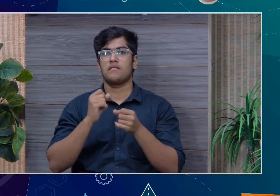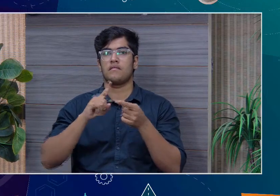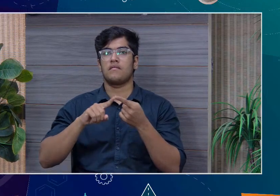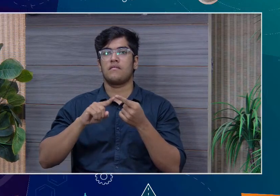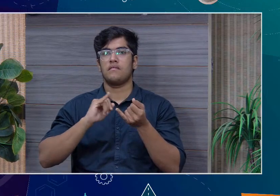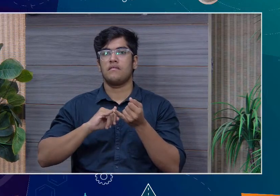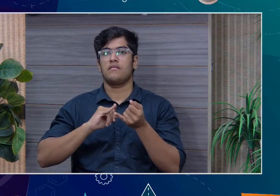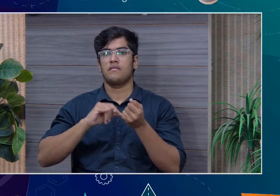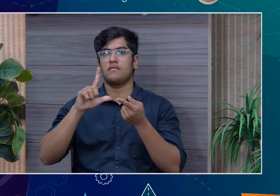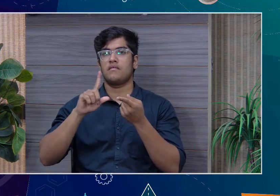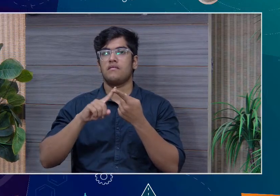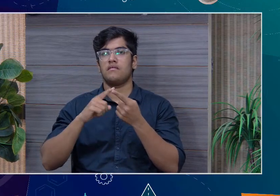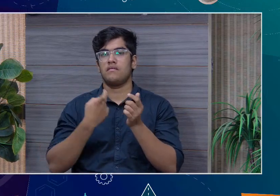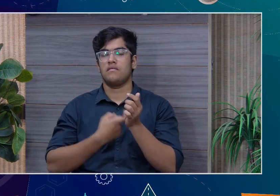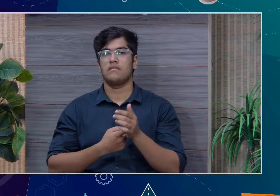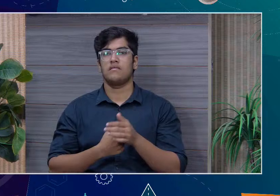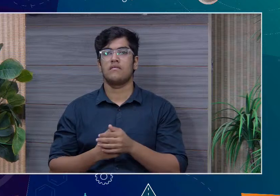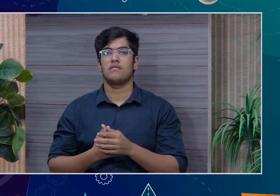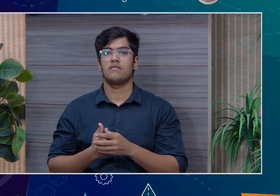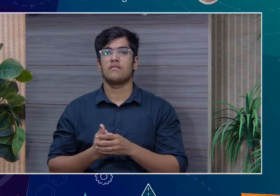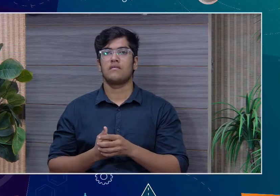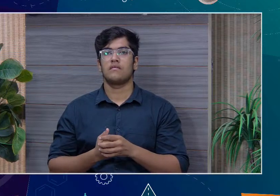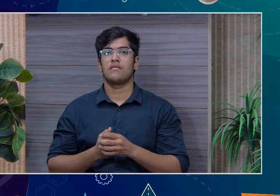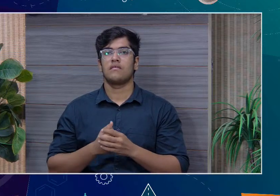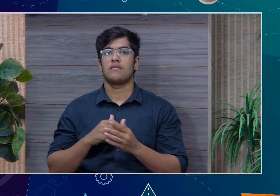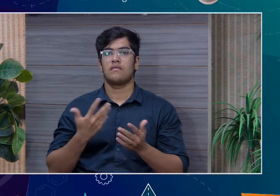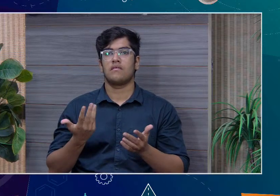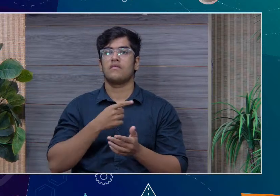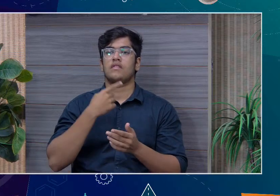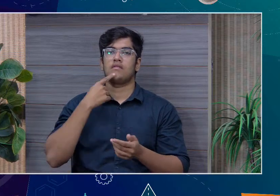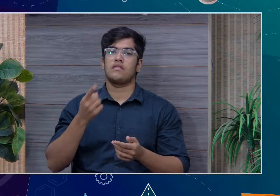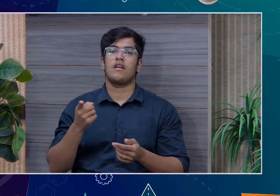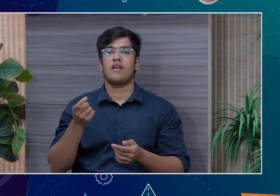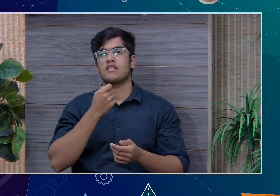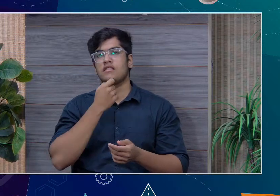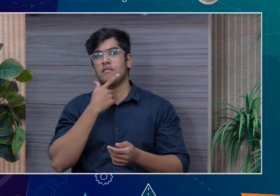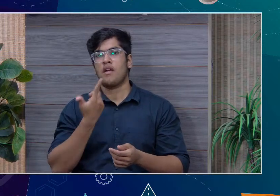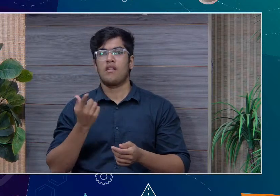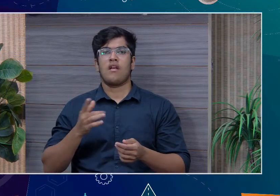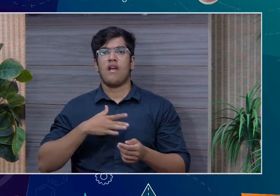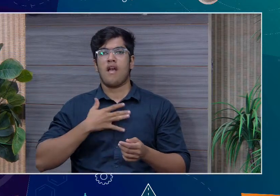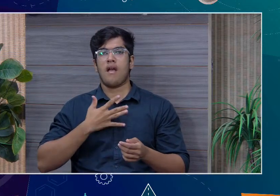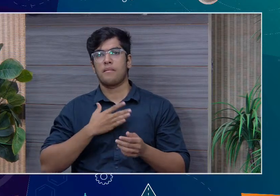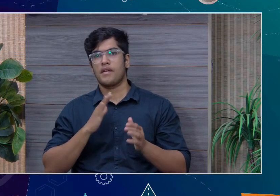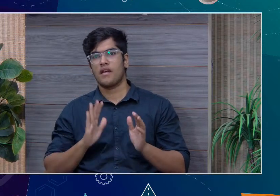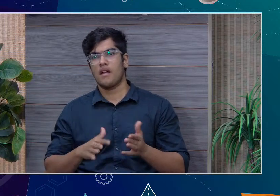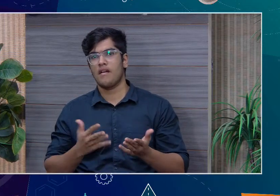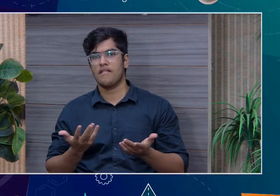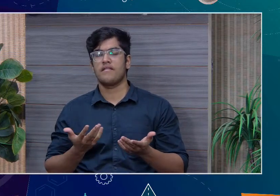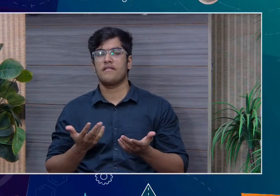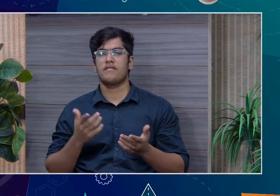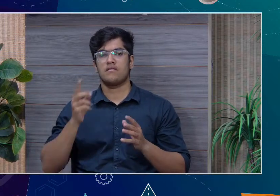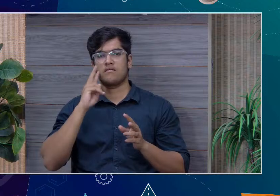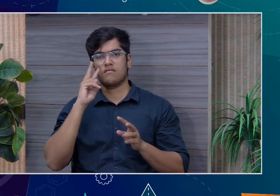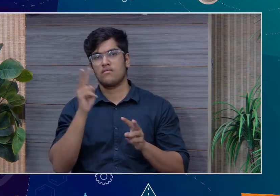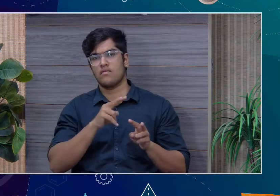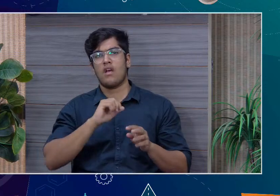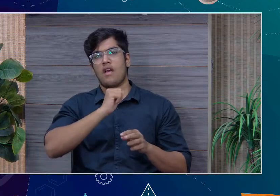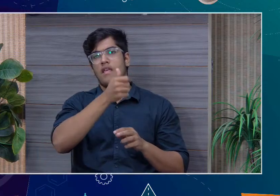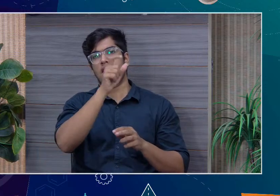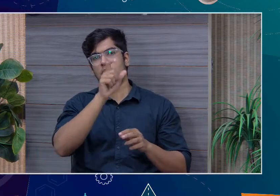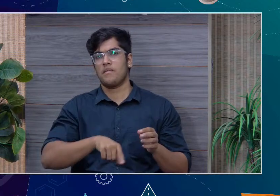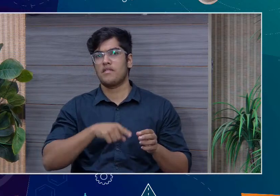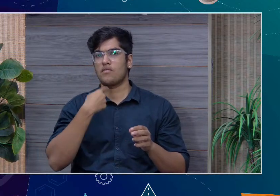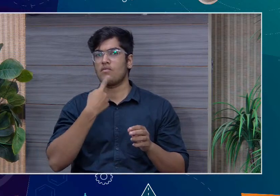the main protagonist who is here, he is using that he smiled and he was happy when he see the other